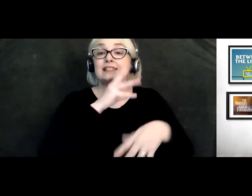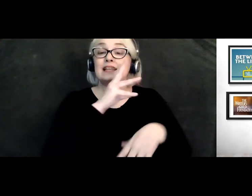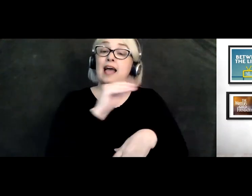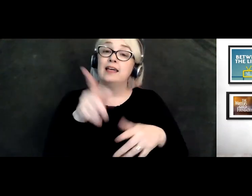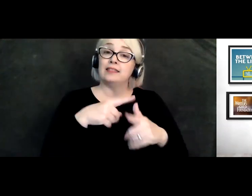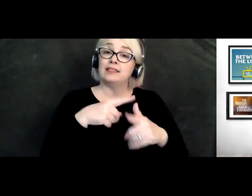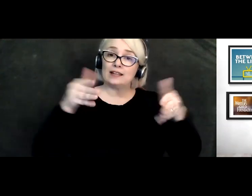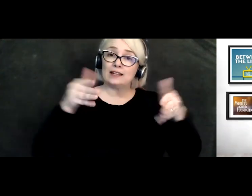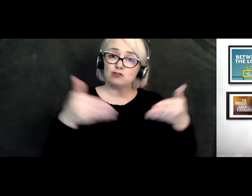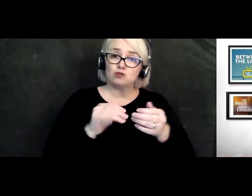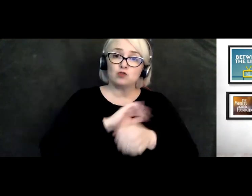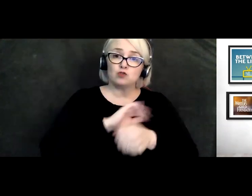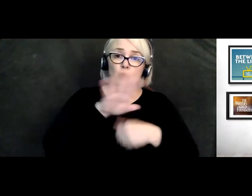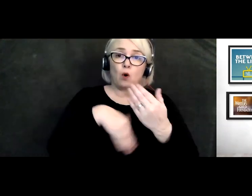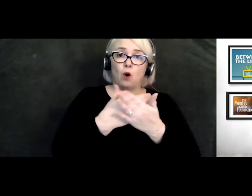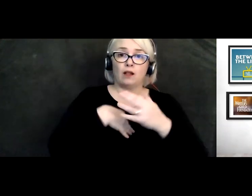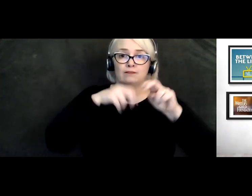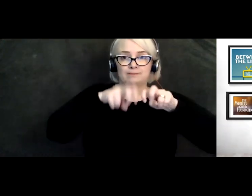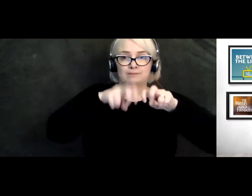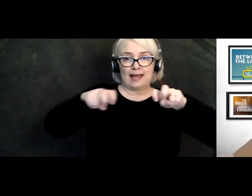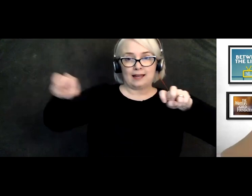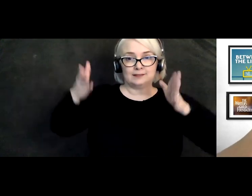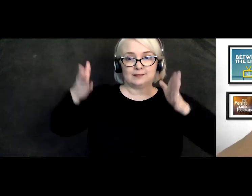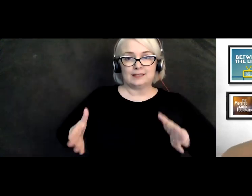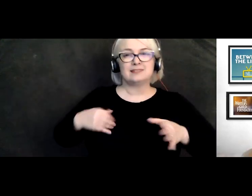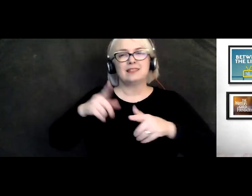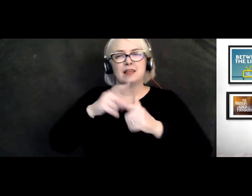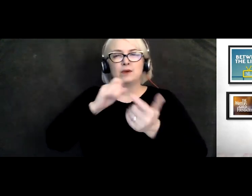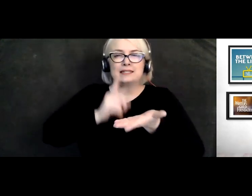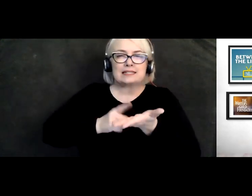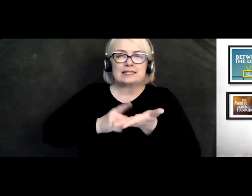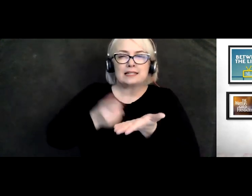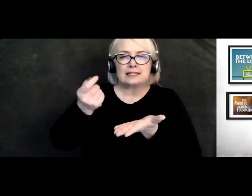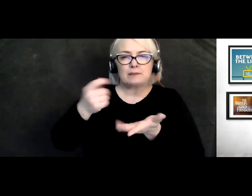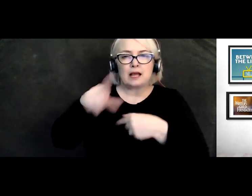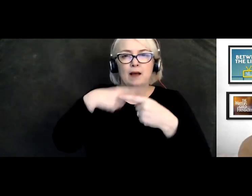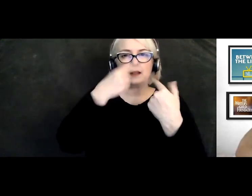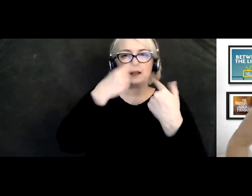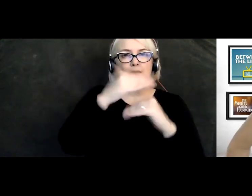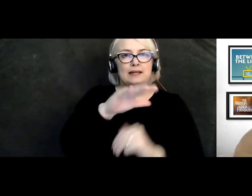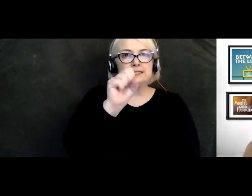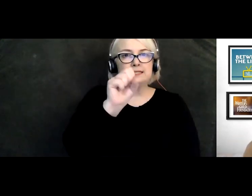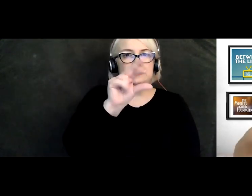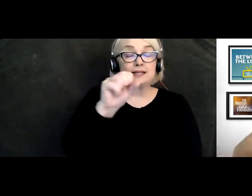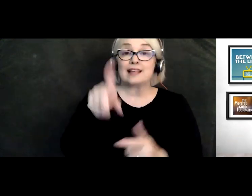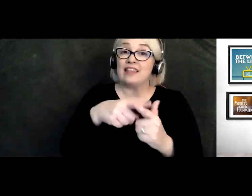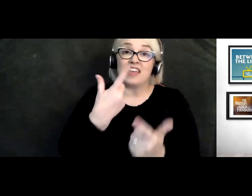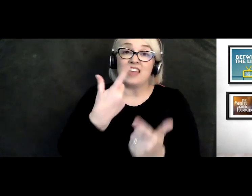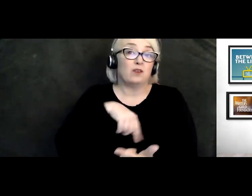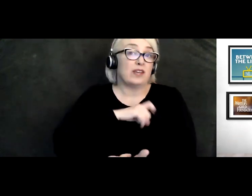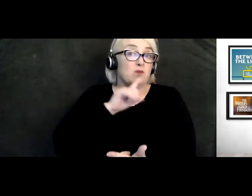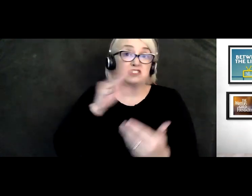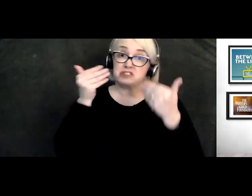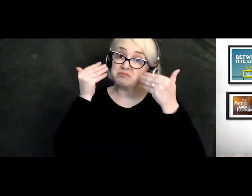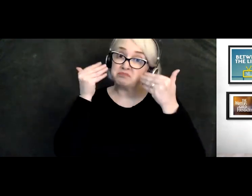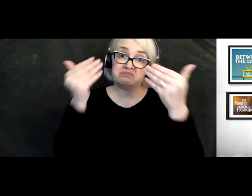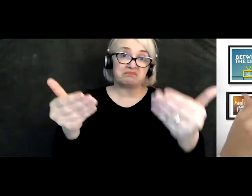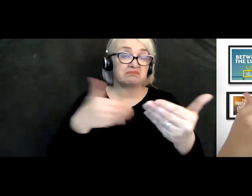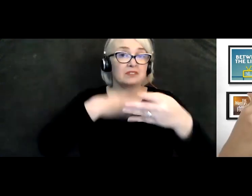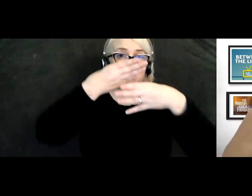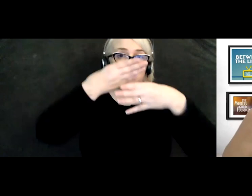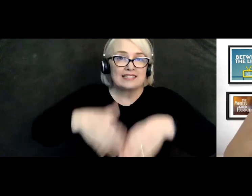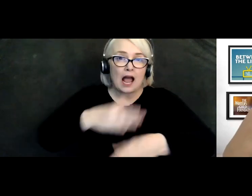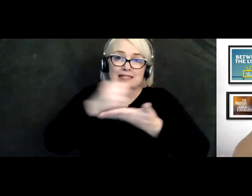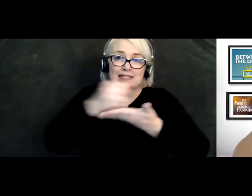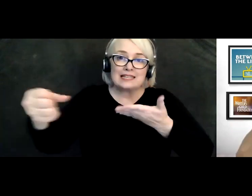panel. Then we'll talk for a little bit about limited series. And then we'll just dive in and break down scenes with